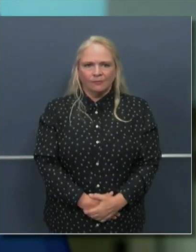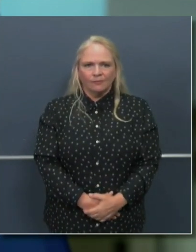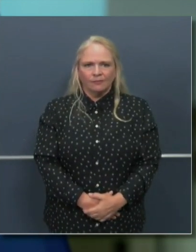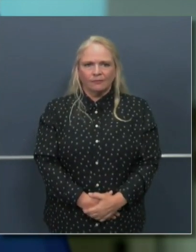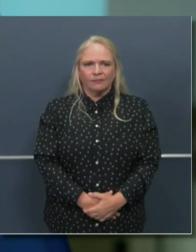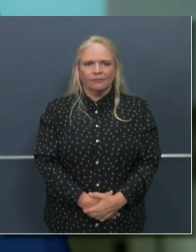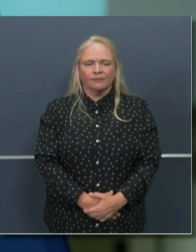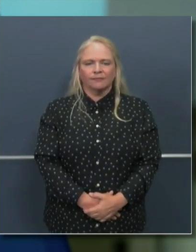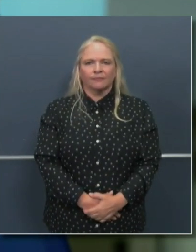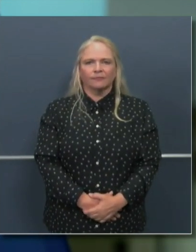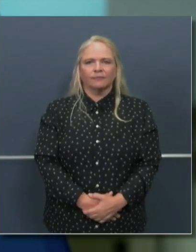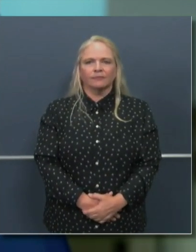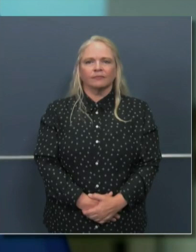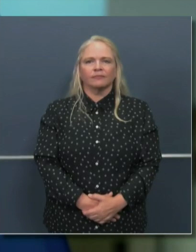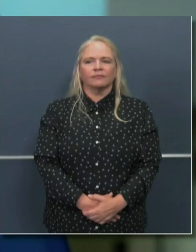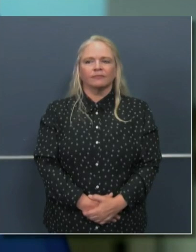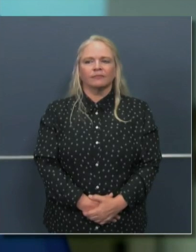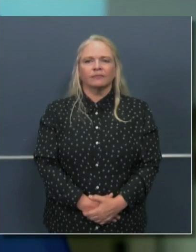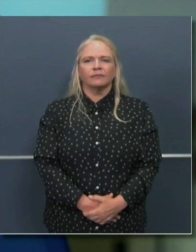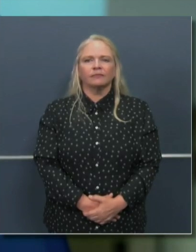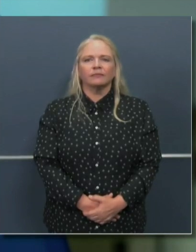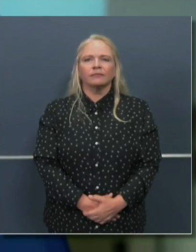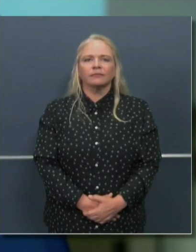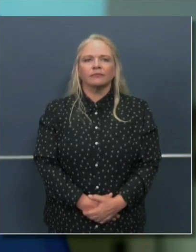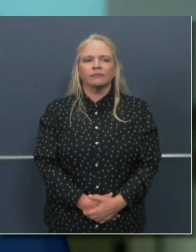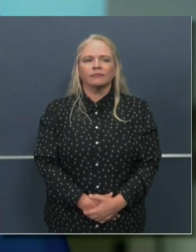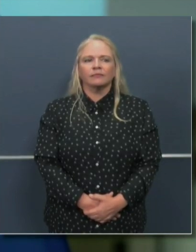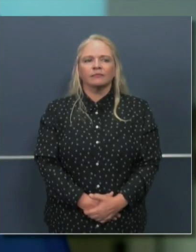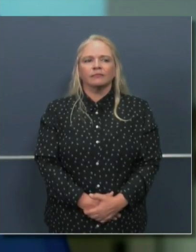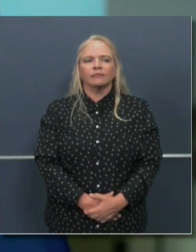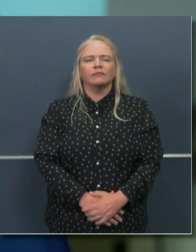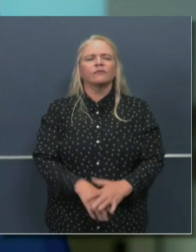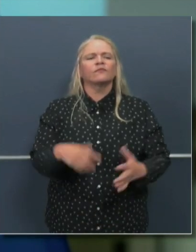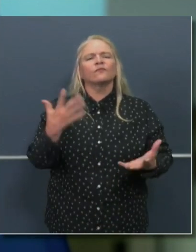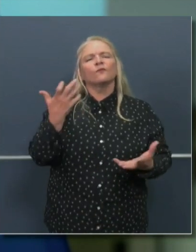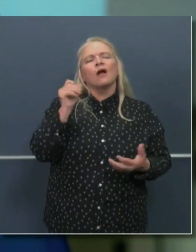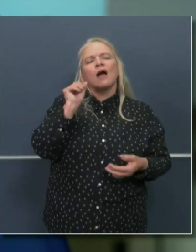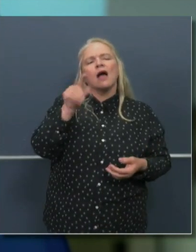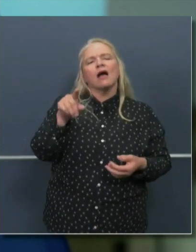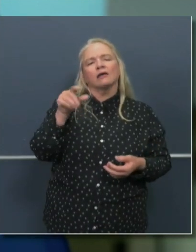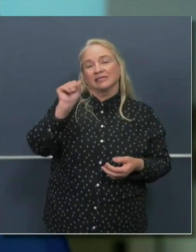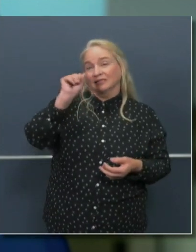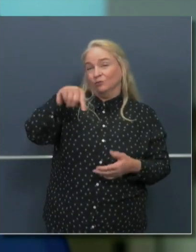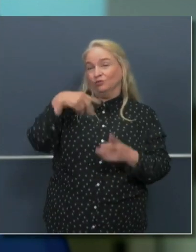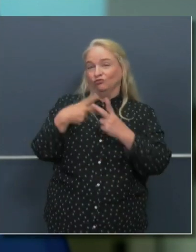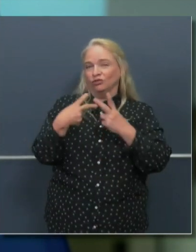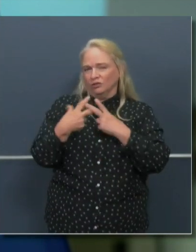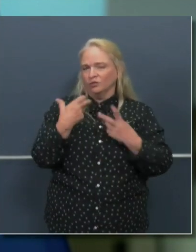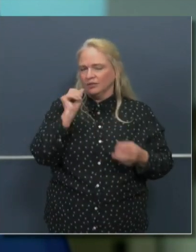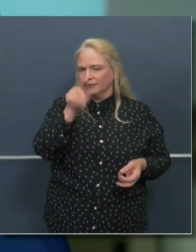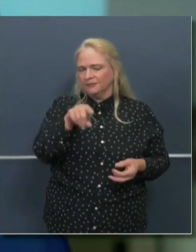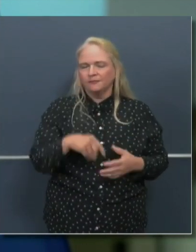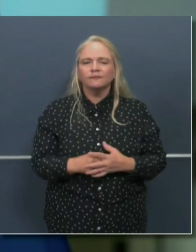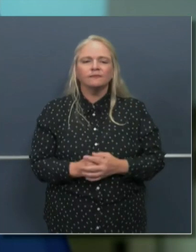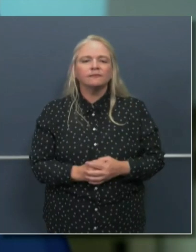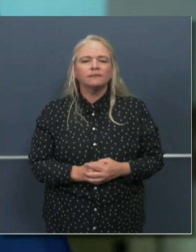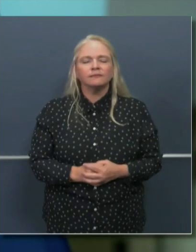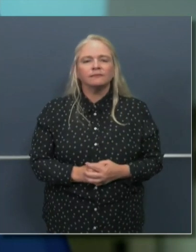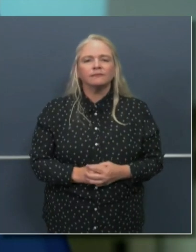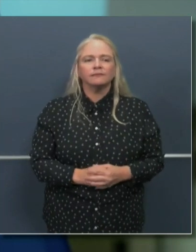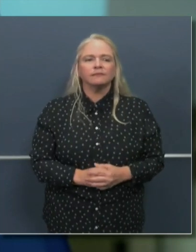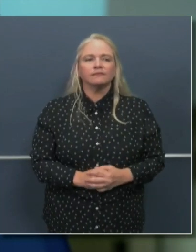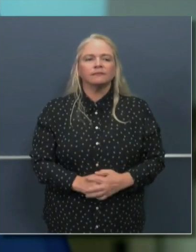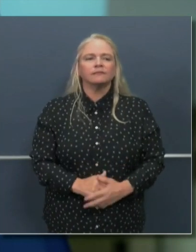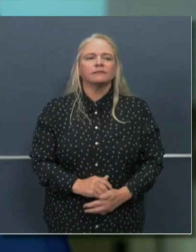Governor, I wanted to ask you 2 related things about San Quentin Prison. One, are you going to be transferring more prisoners out of there into